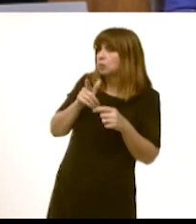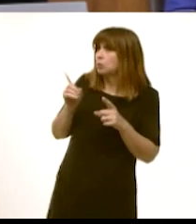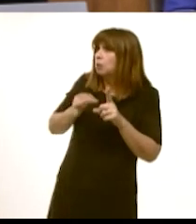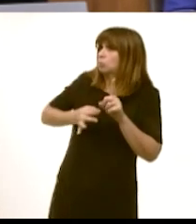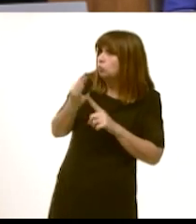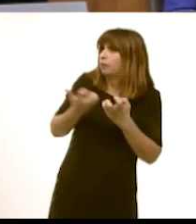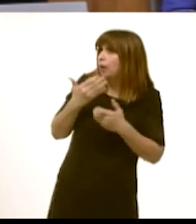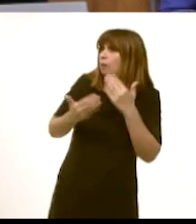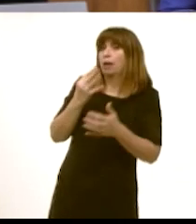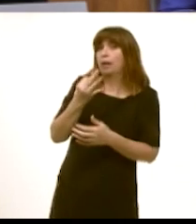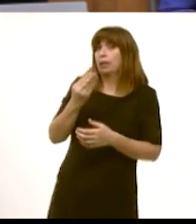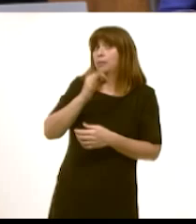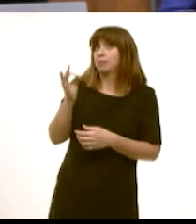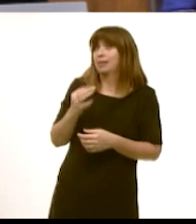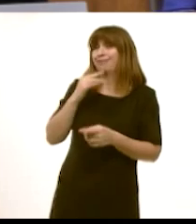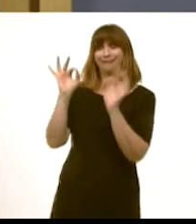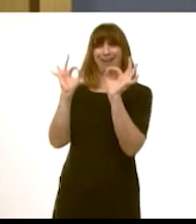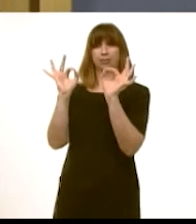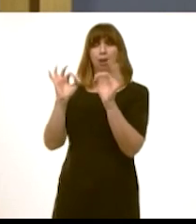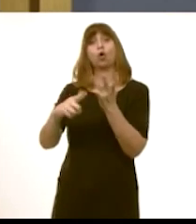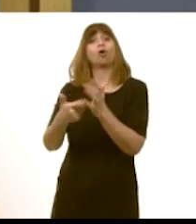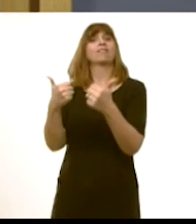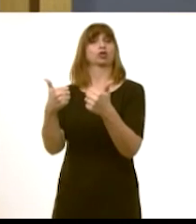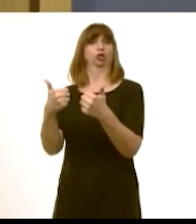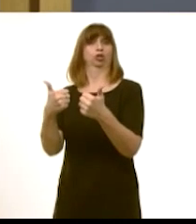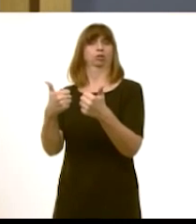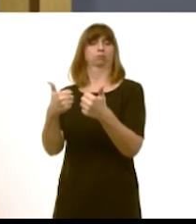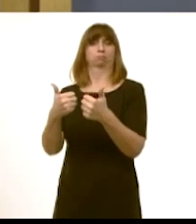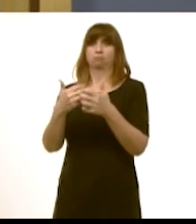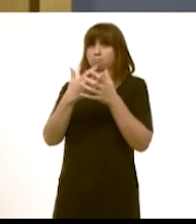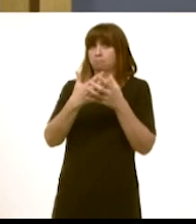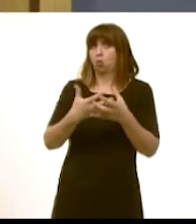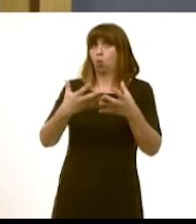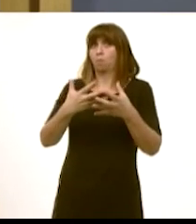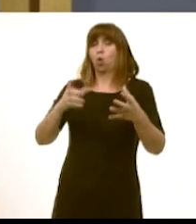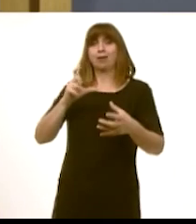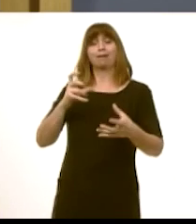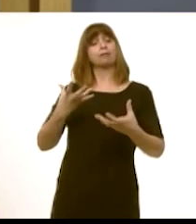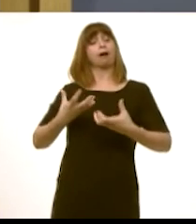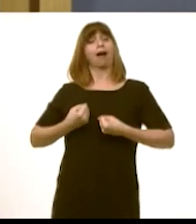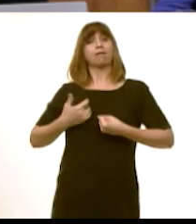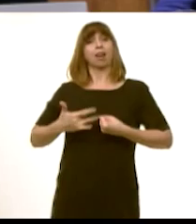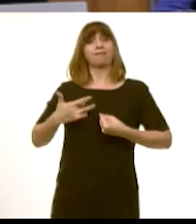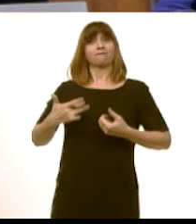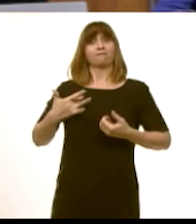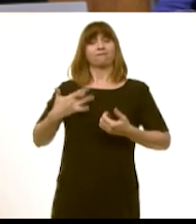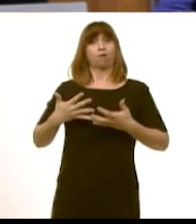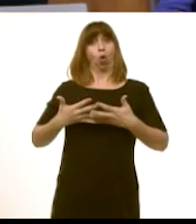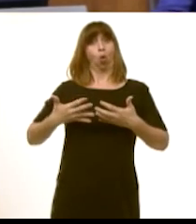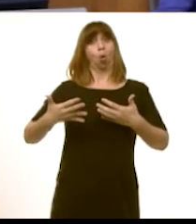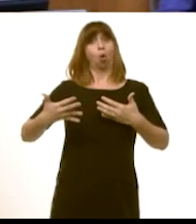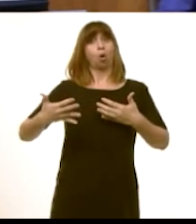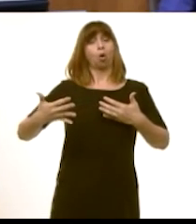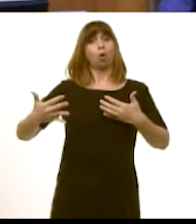is 89% excellent or very good. As we see more and more people living with cancer for longer, so we need to make sure that